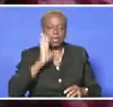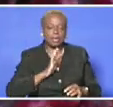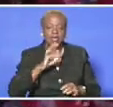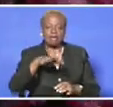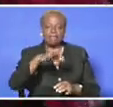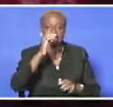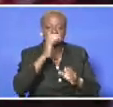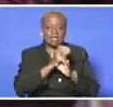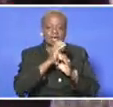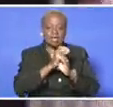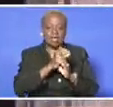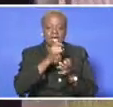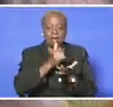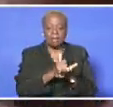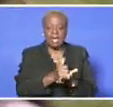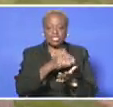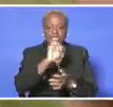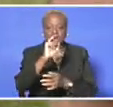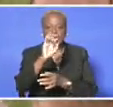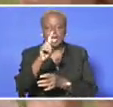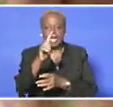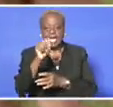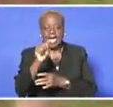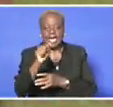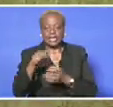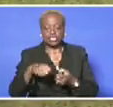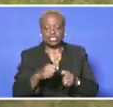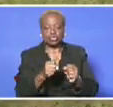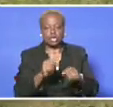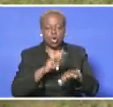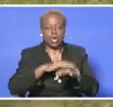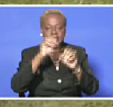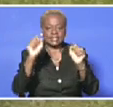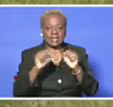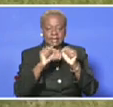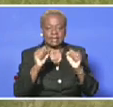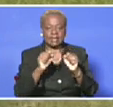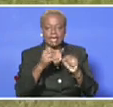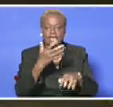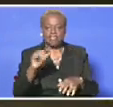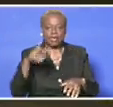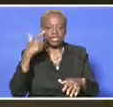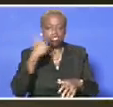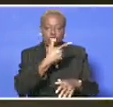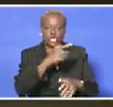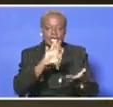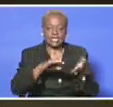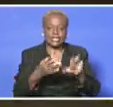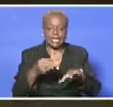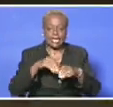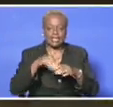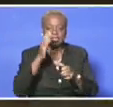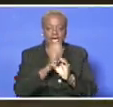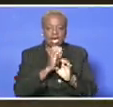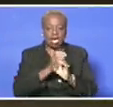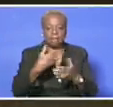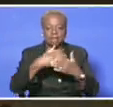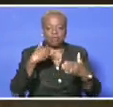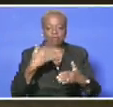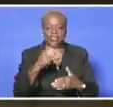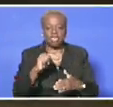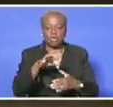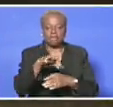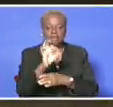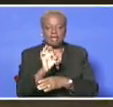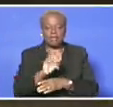on Ida Street north of Balfour Avenue on Saturday. The victims were reportedly shot dead inside the vehicle before they were discovered. The